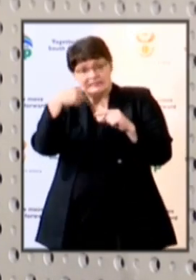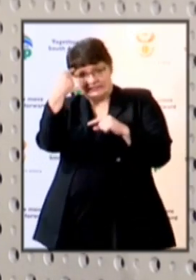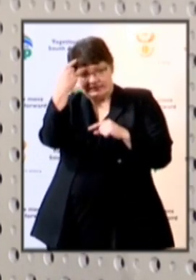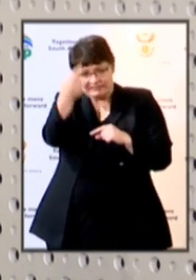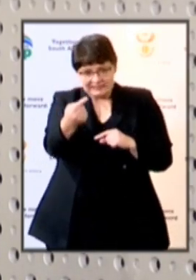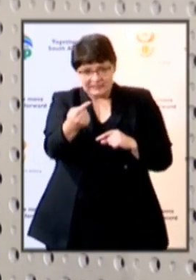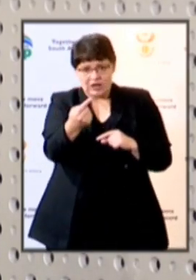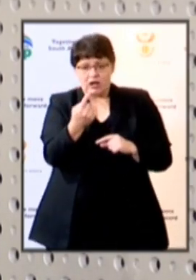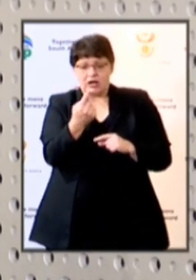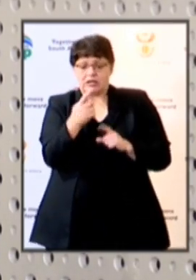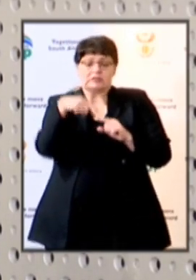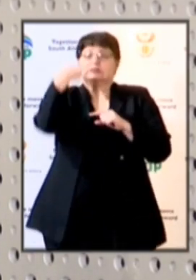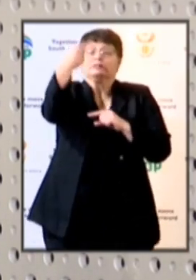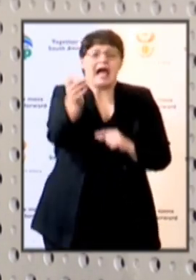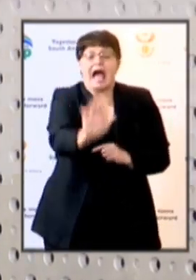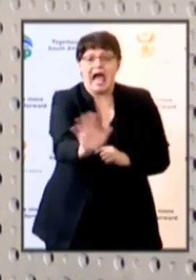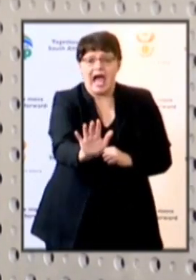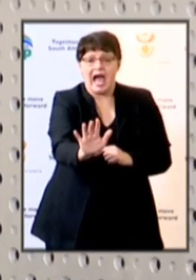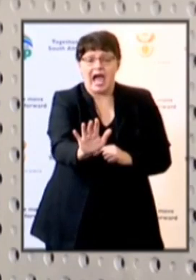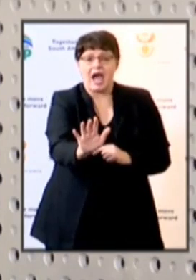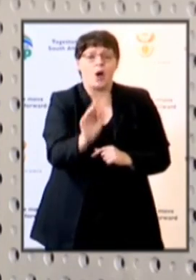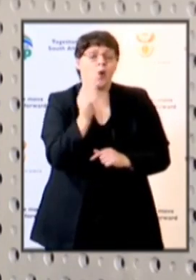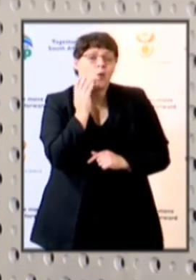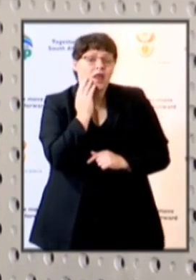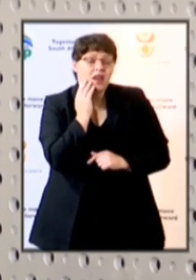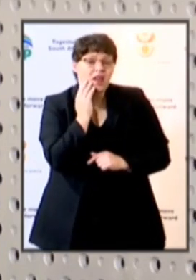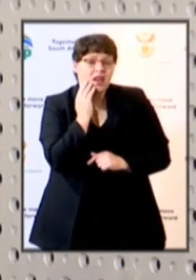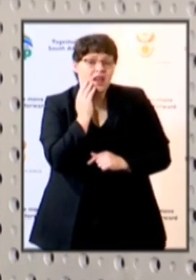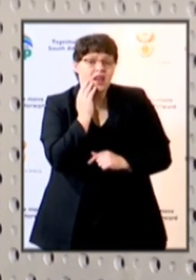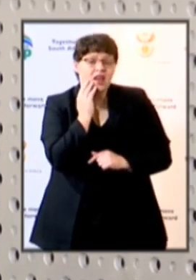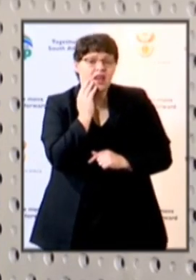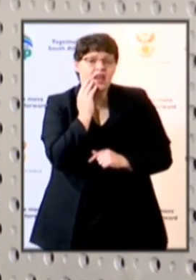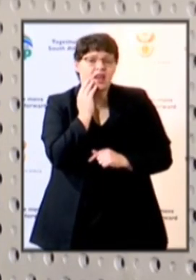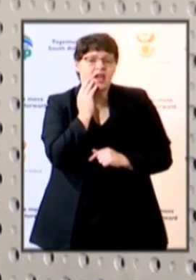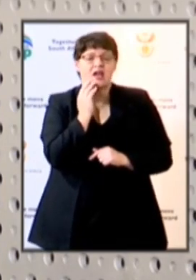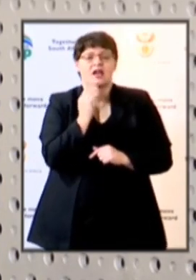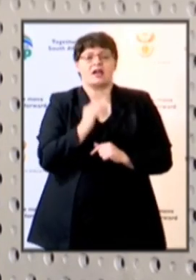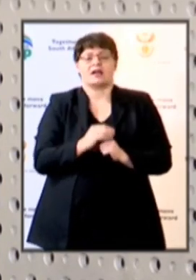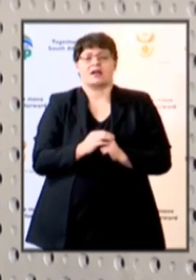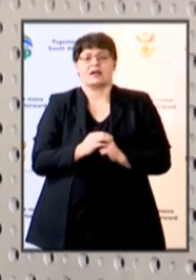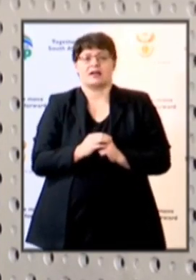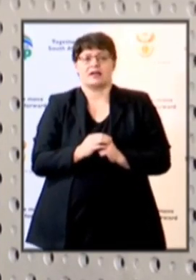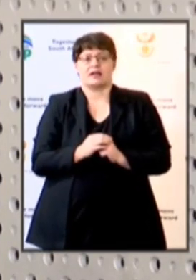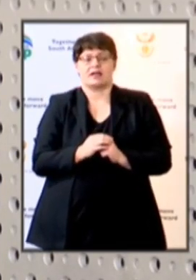not after tomorrow, but in a few days' time after